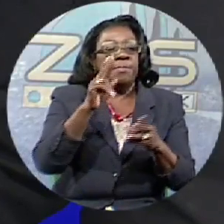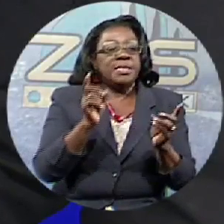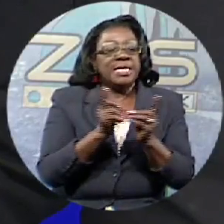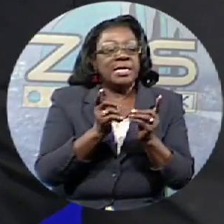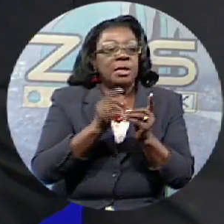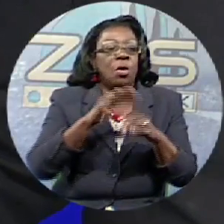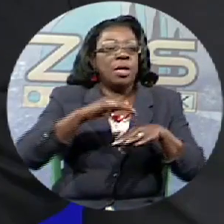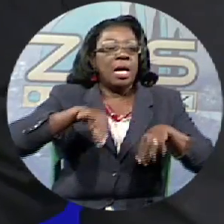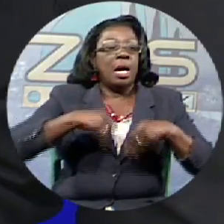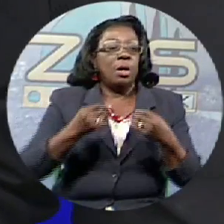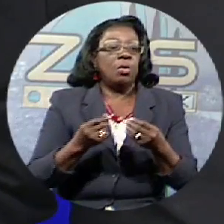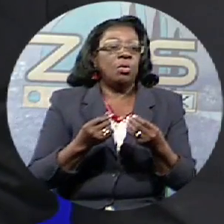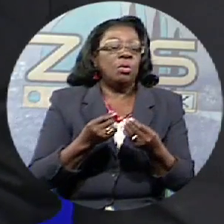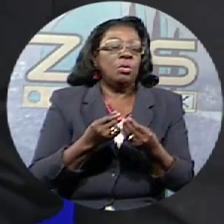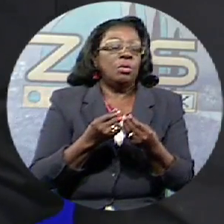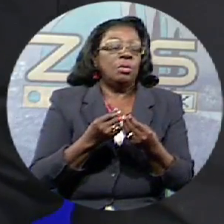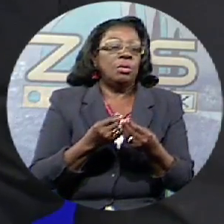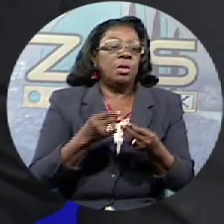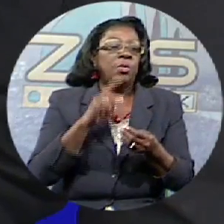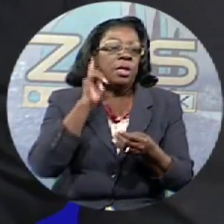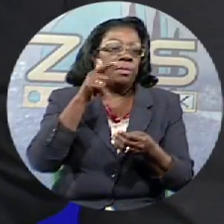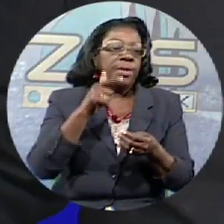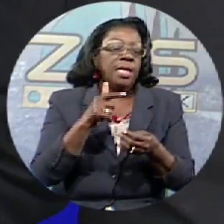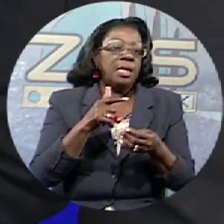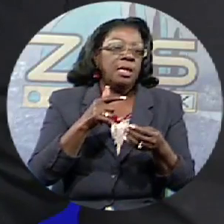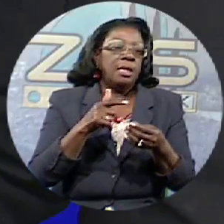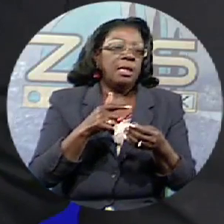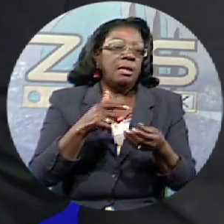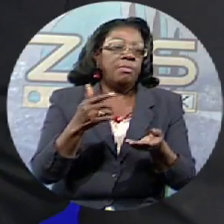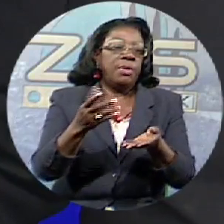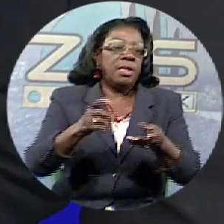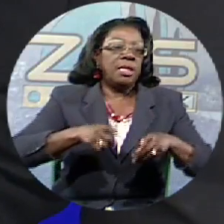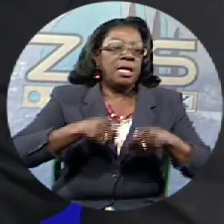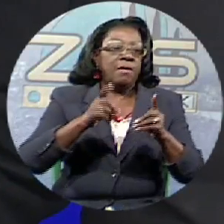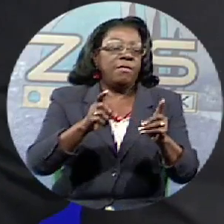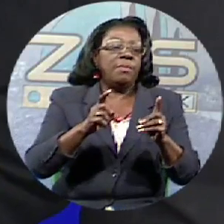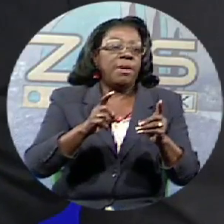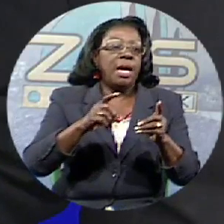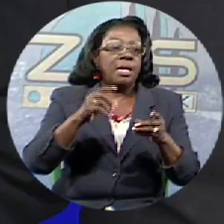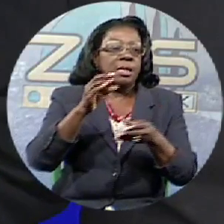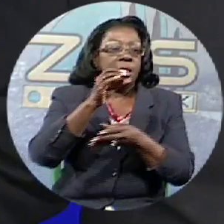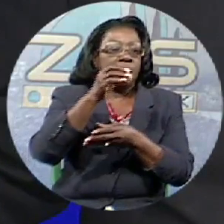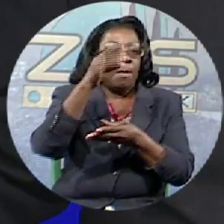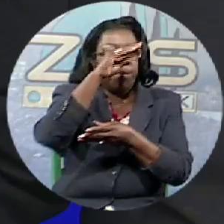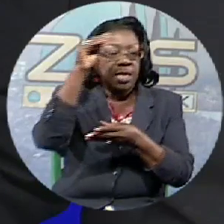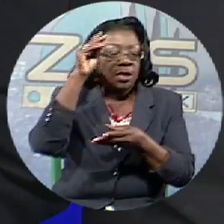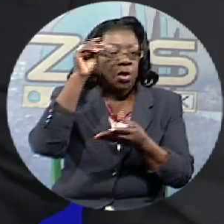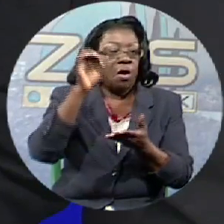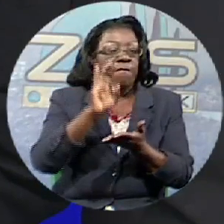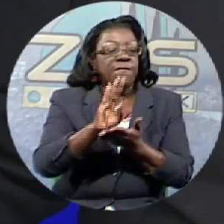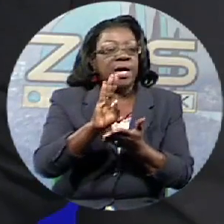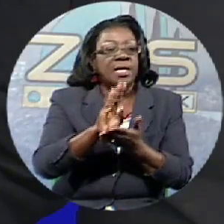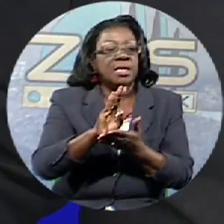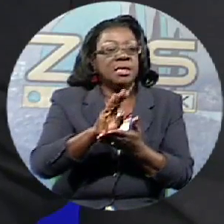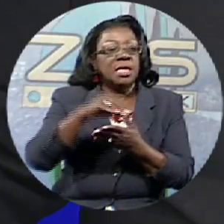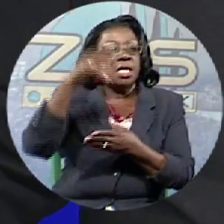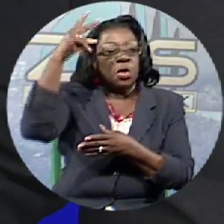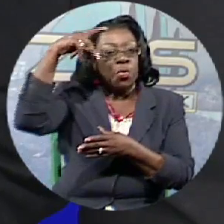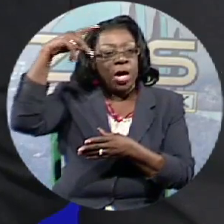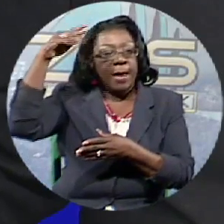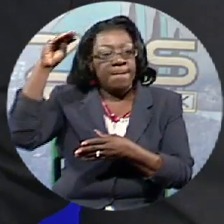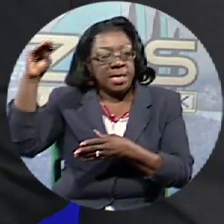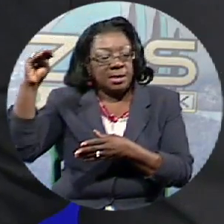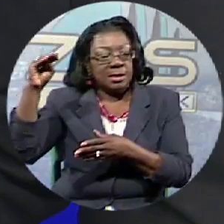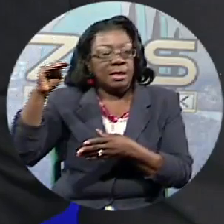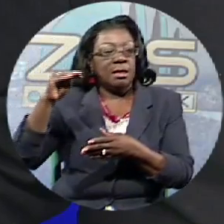going to be ahead of the mid-year budget communication expected to be delivered by Minister of Finance, the Right Honourable Perry Christie, in